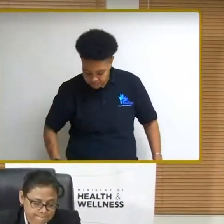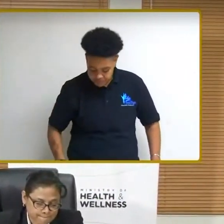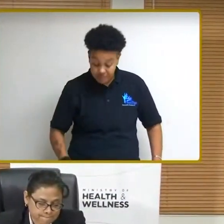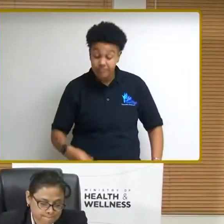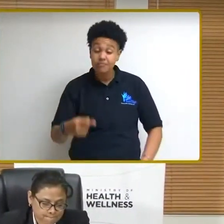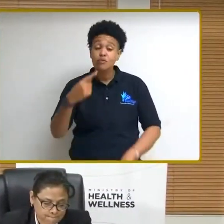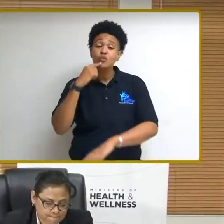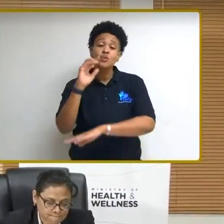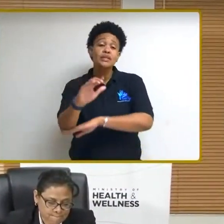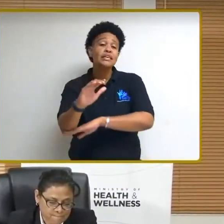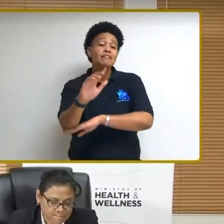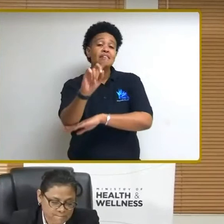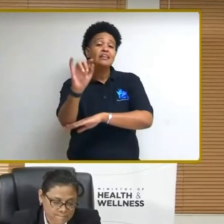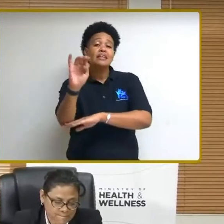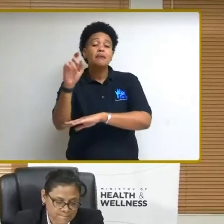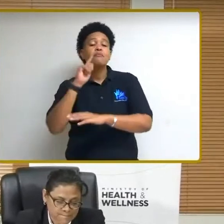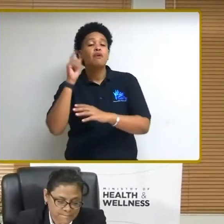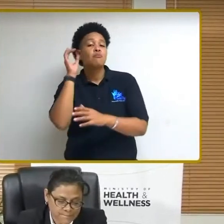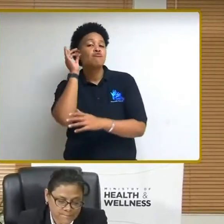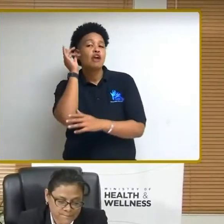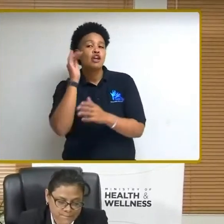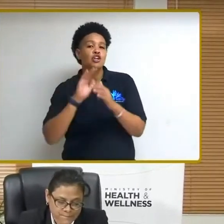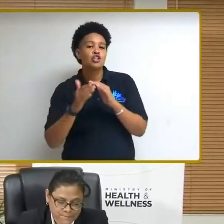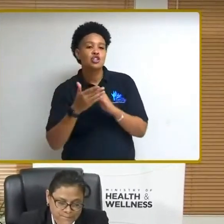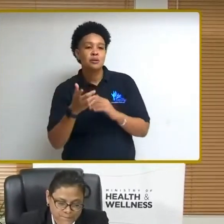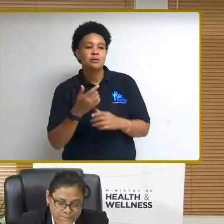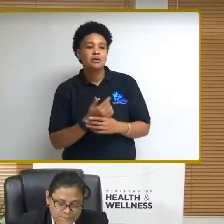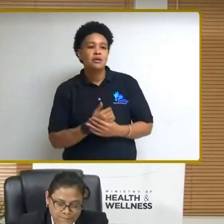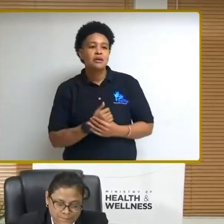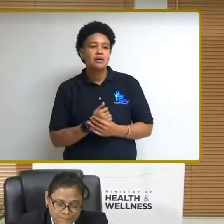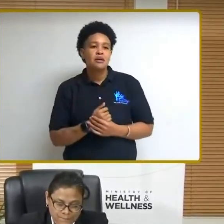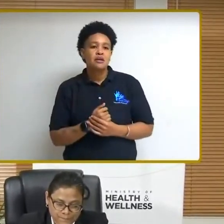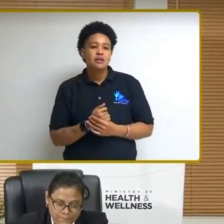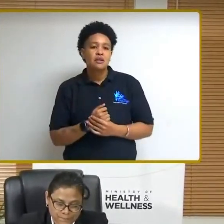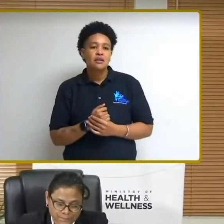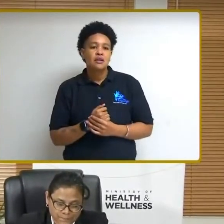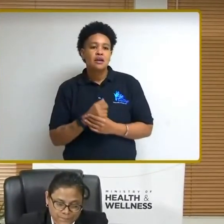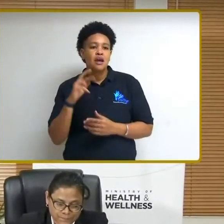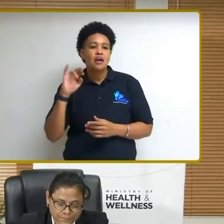Good evening. Yes, from Radio Jamaica, actually, but RHR Gleaner Group.